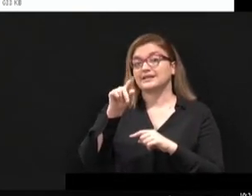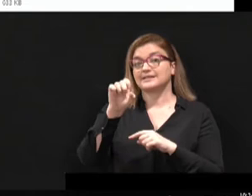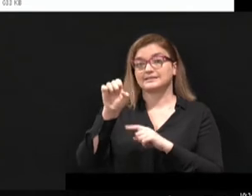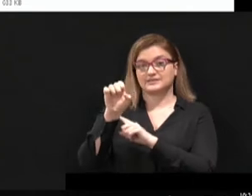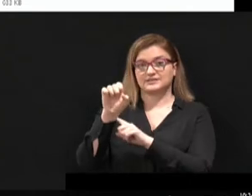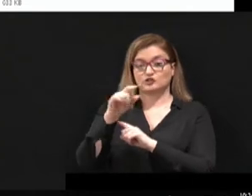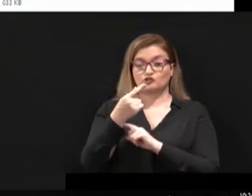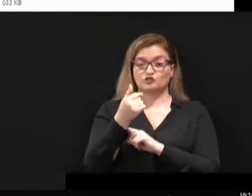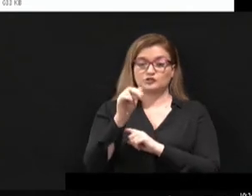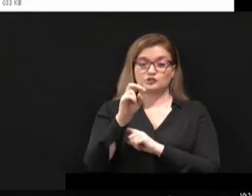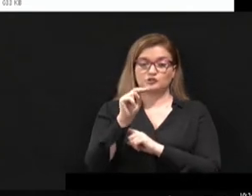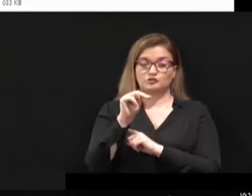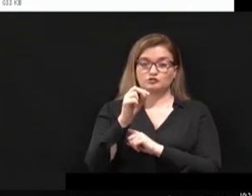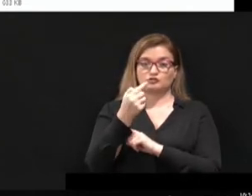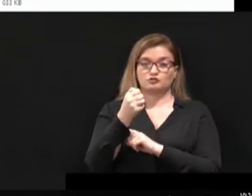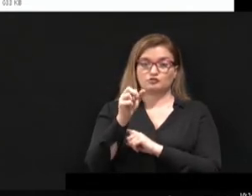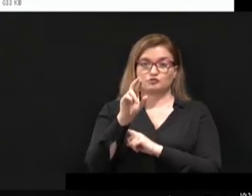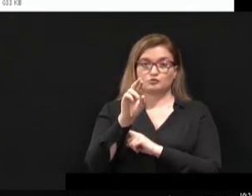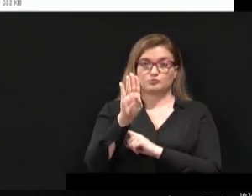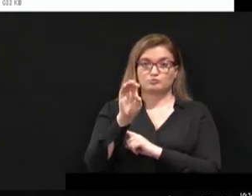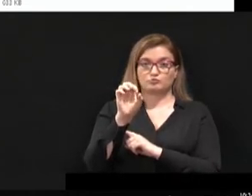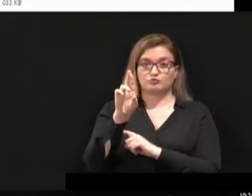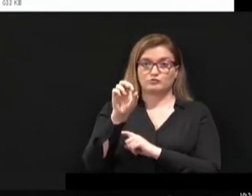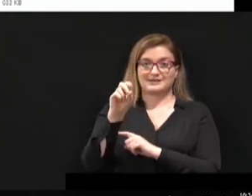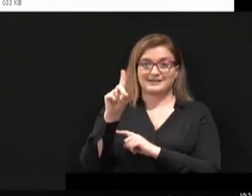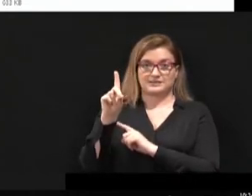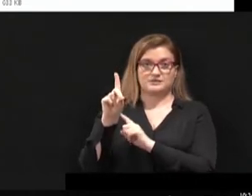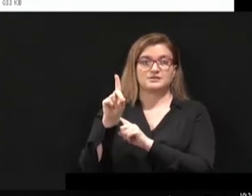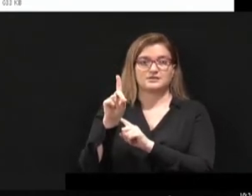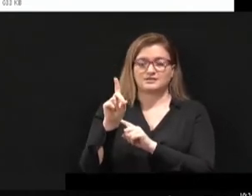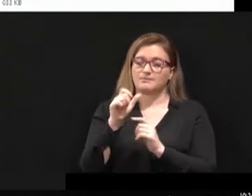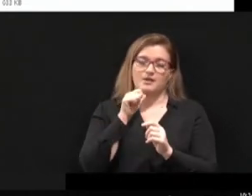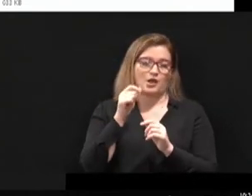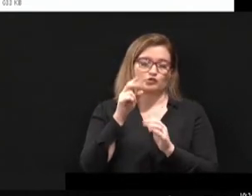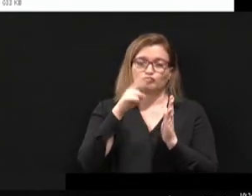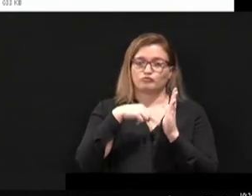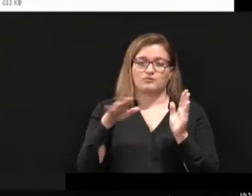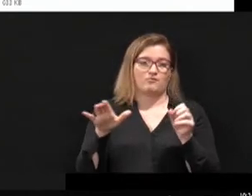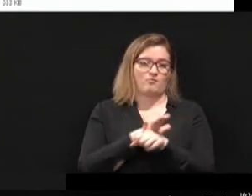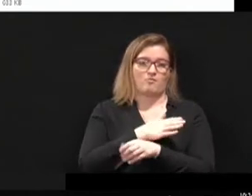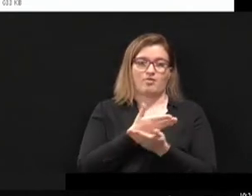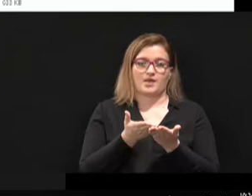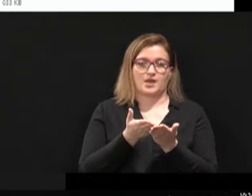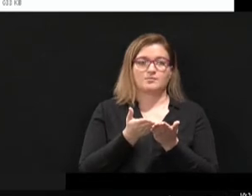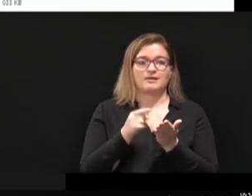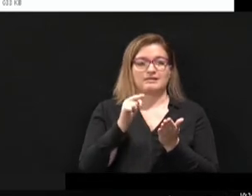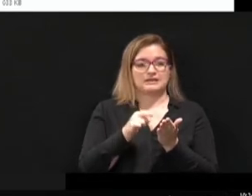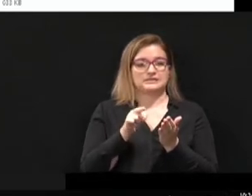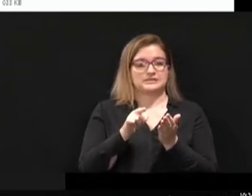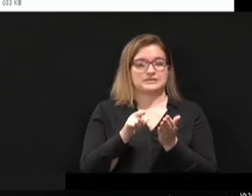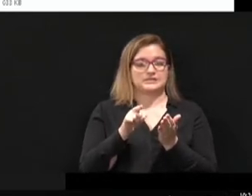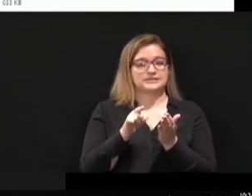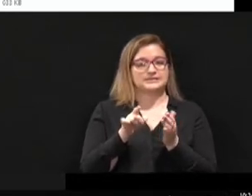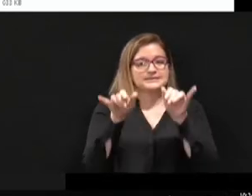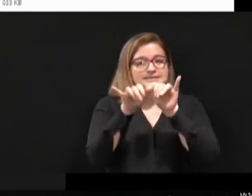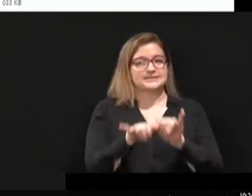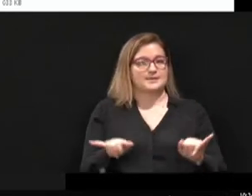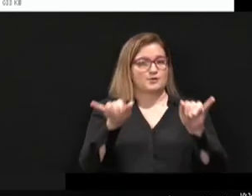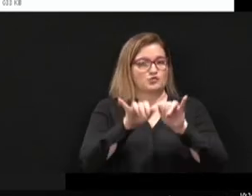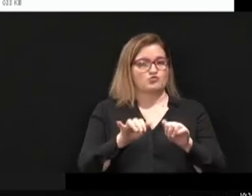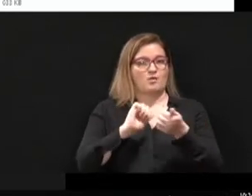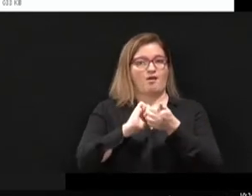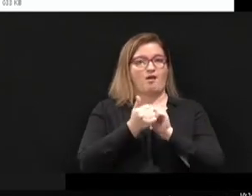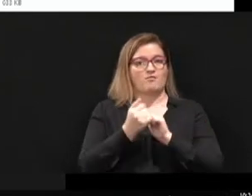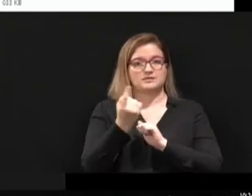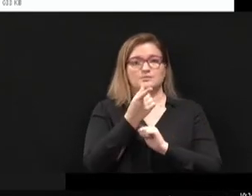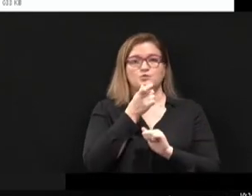gingerbread, but notice that space there. I won't read the whole thing to you, but this is more how a person with dyslexia might